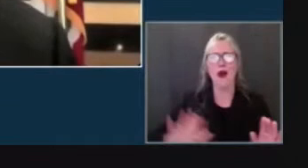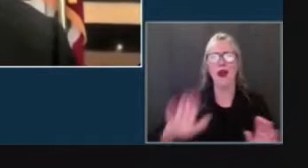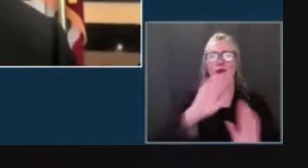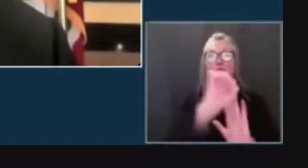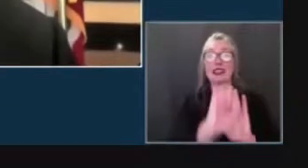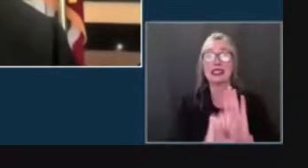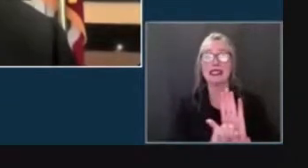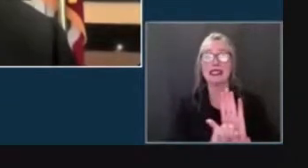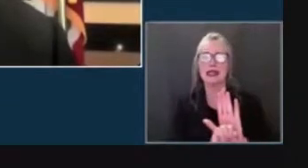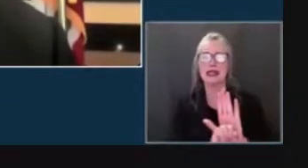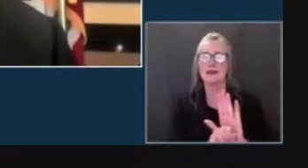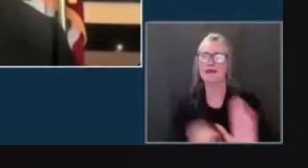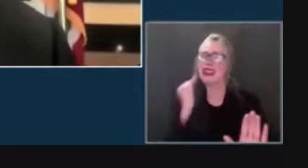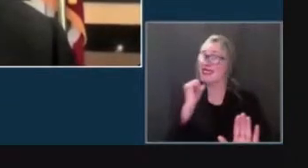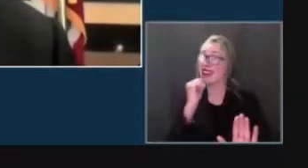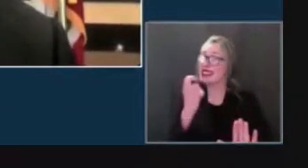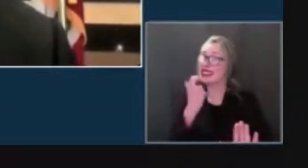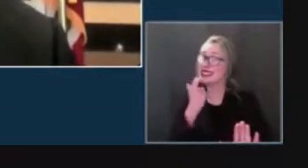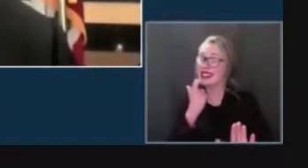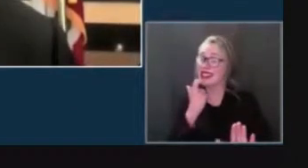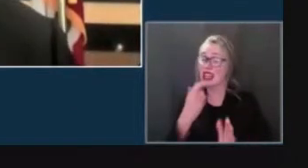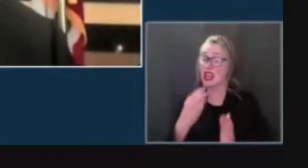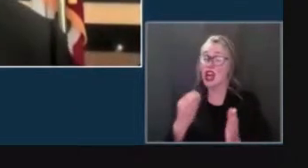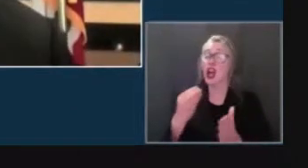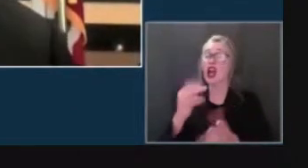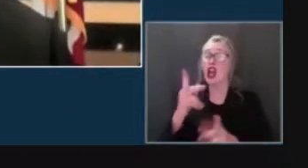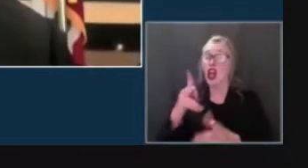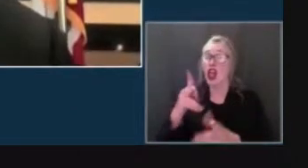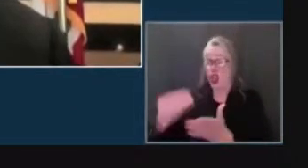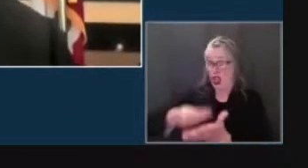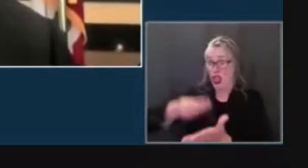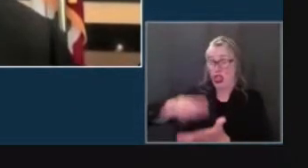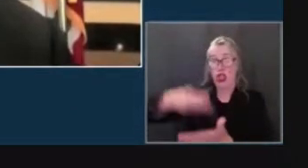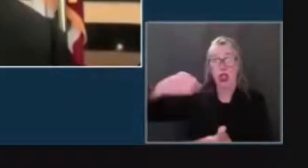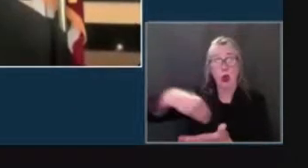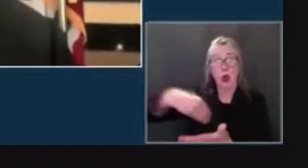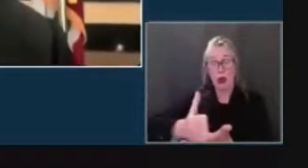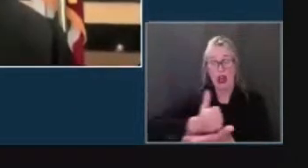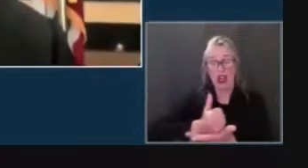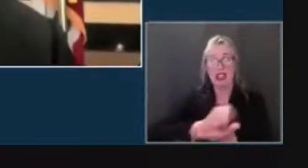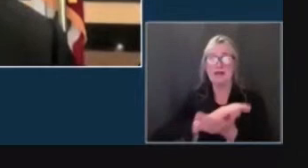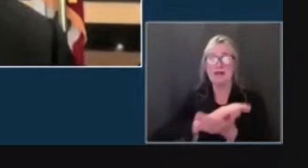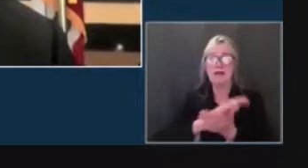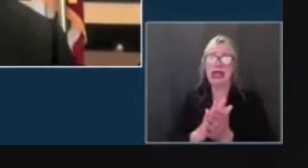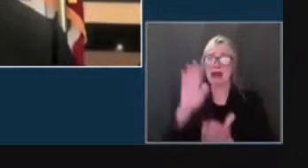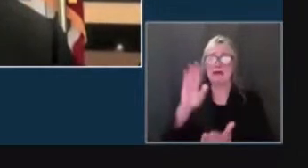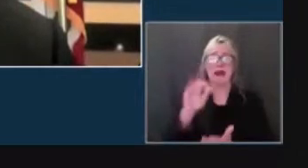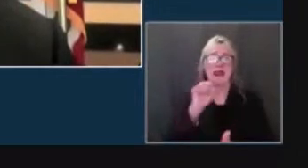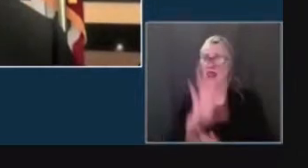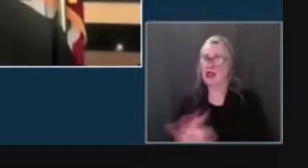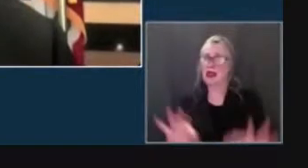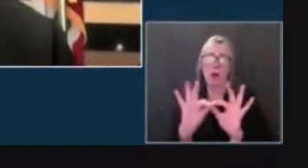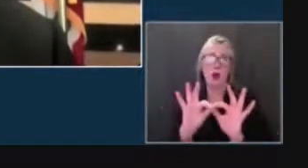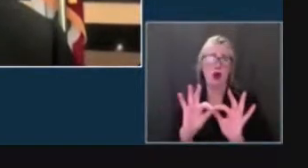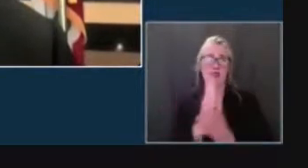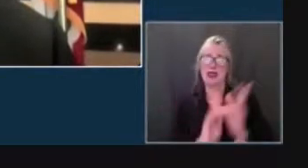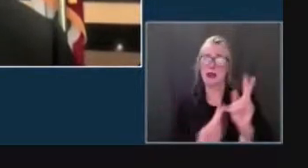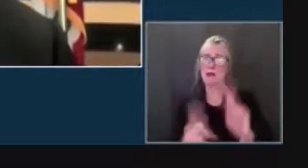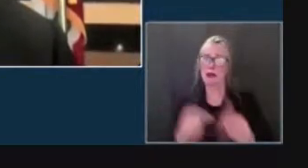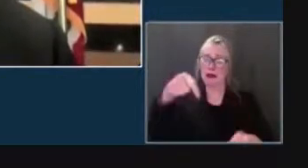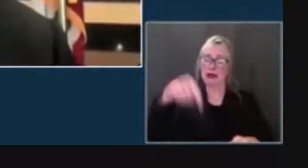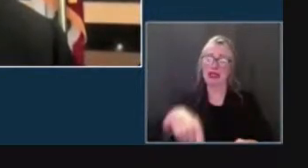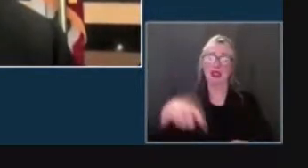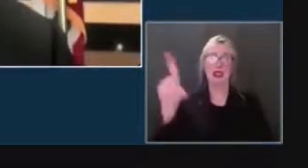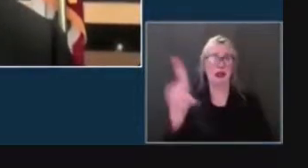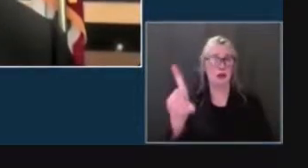out that at some point, the wages earned by our members in various industrial sectors became less important to some in our party than